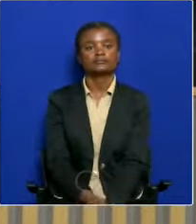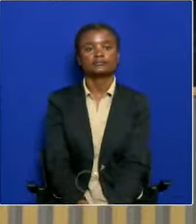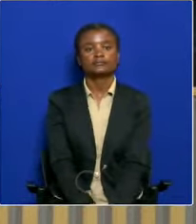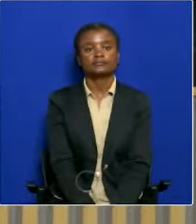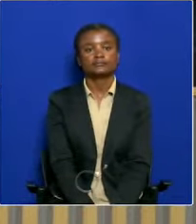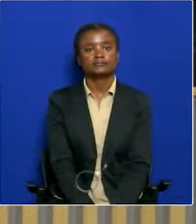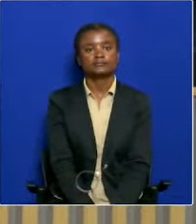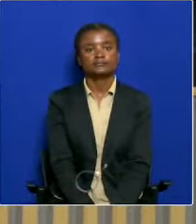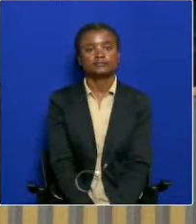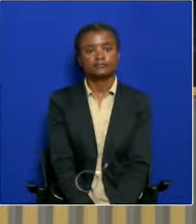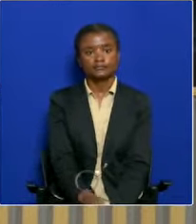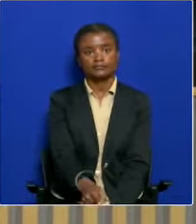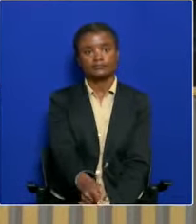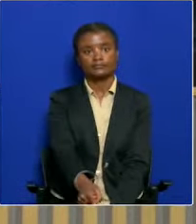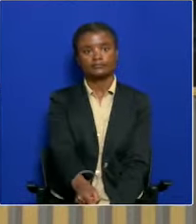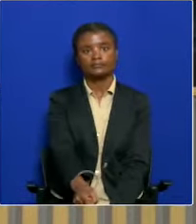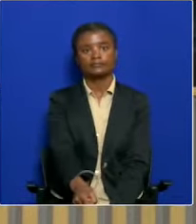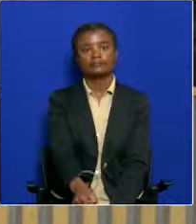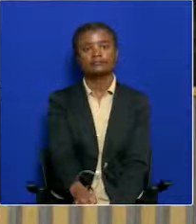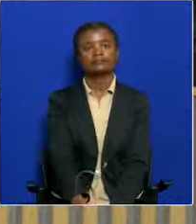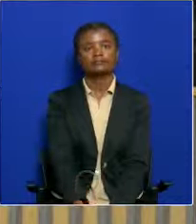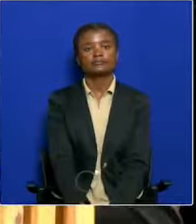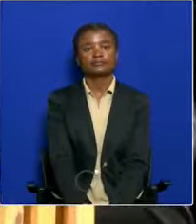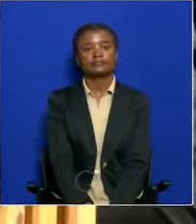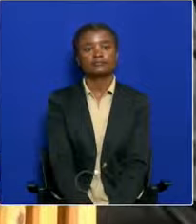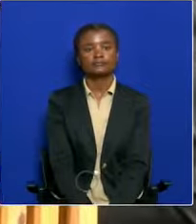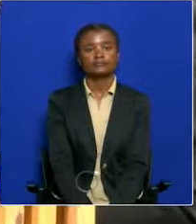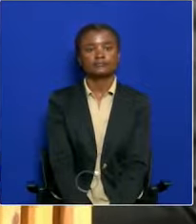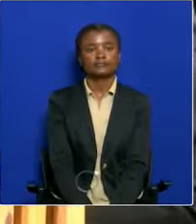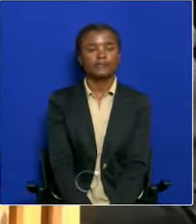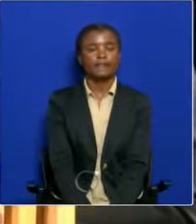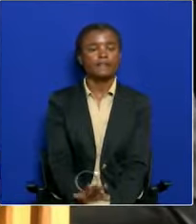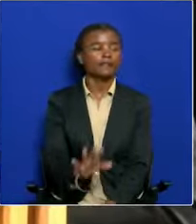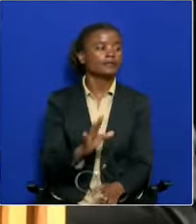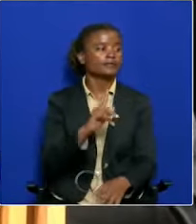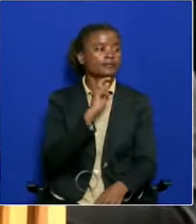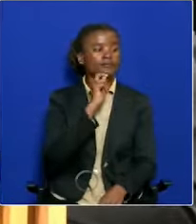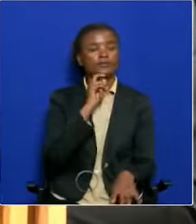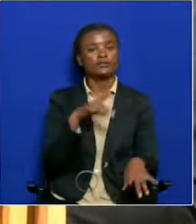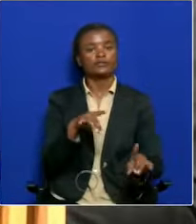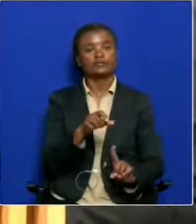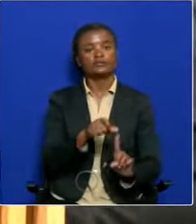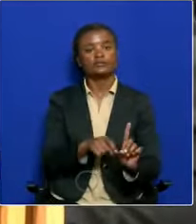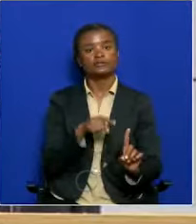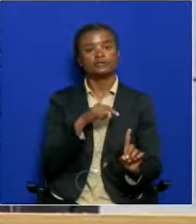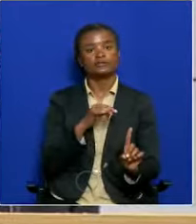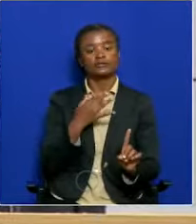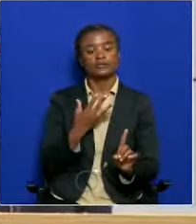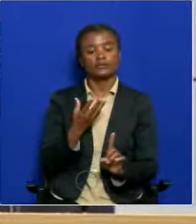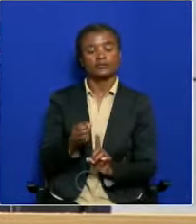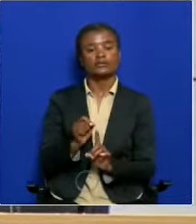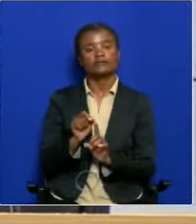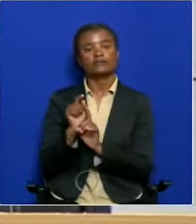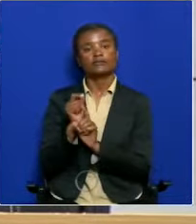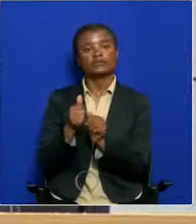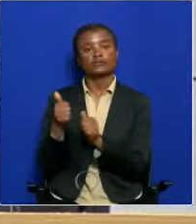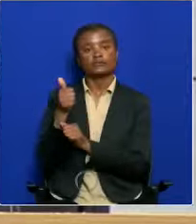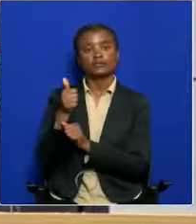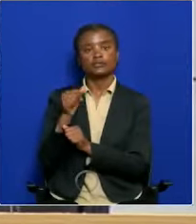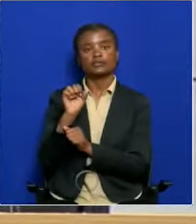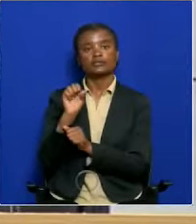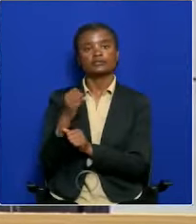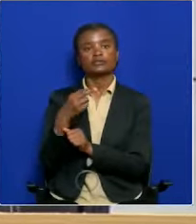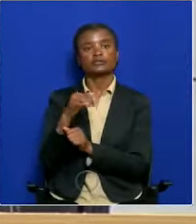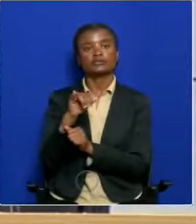Good morning, Chair. Chair, we have General Shibiri returning today for the